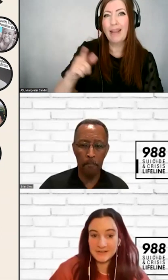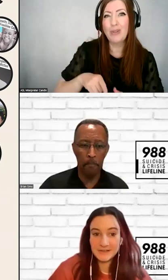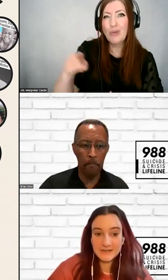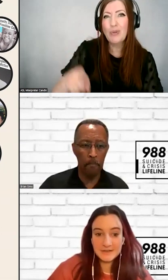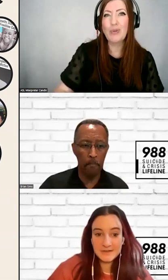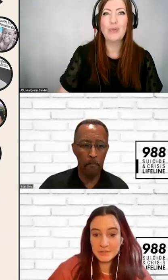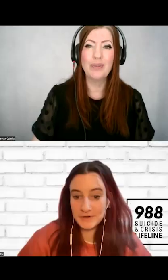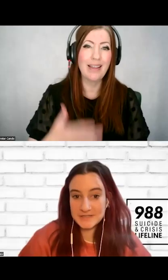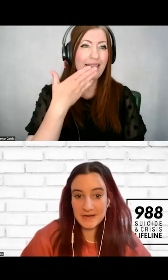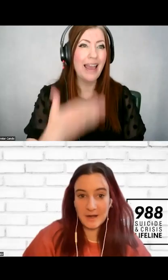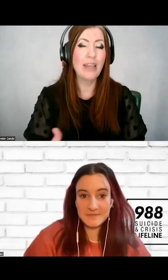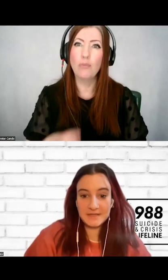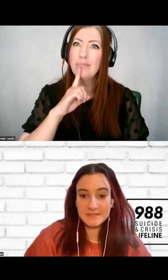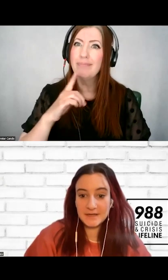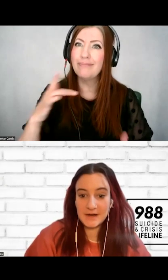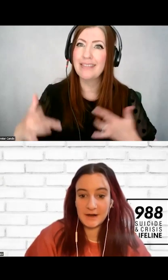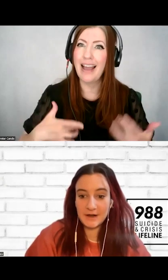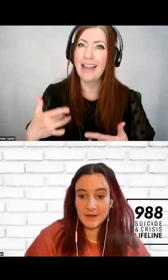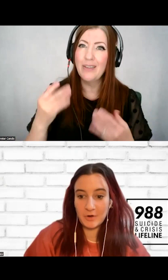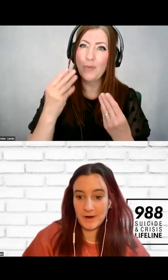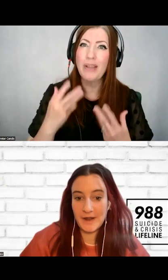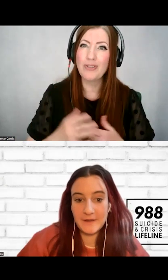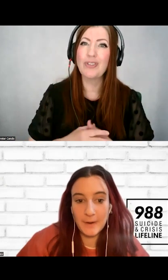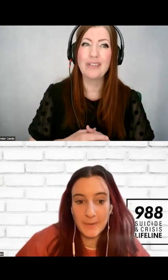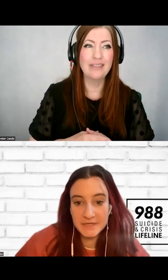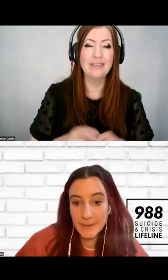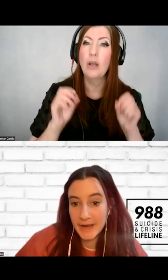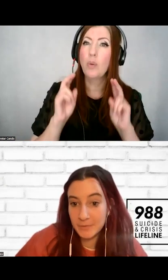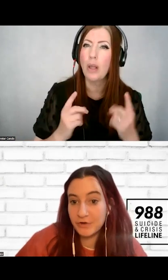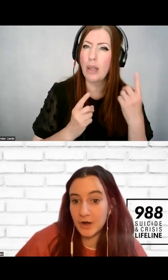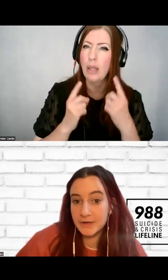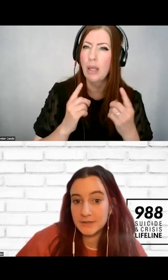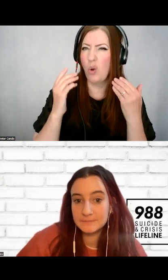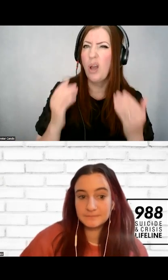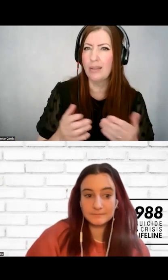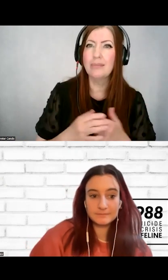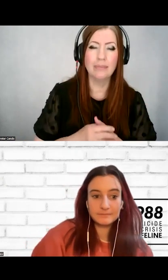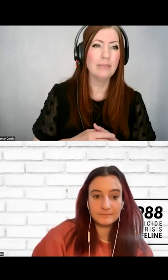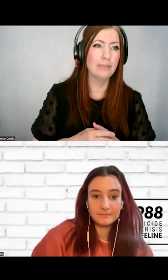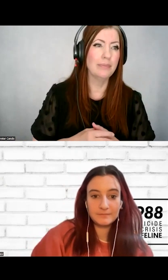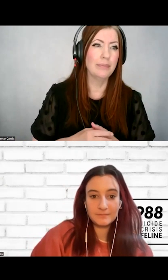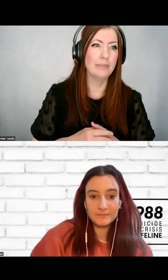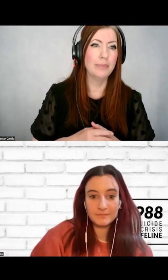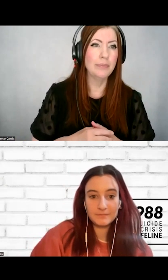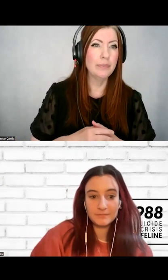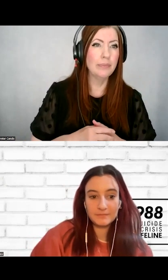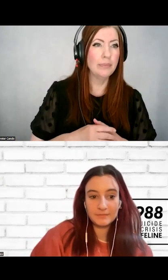you. Super exciting updates. All right, I think we're going to go ahead and move on.